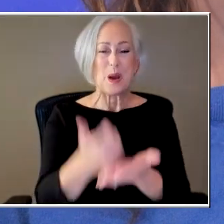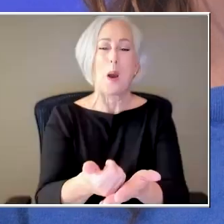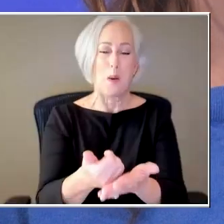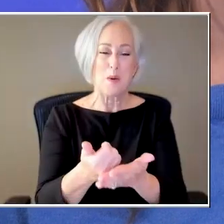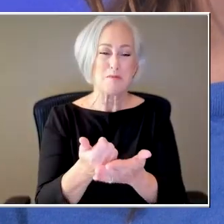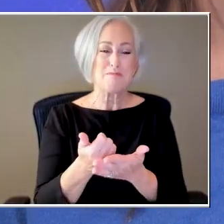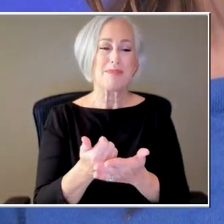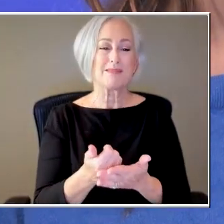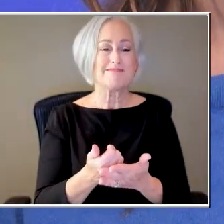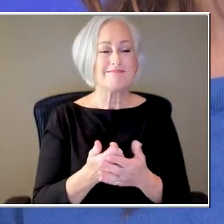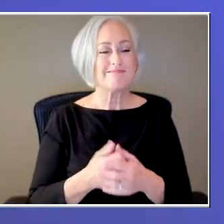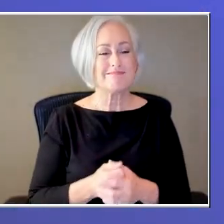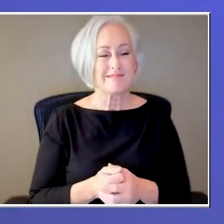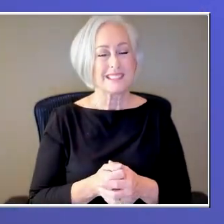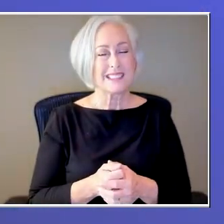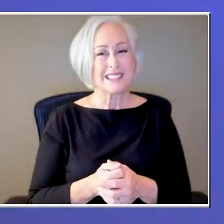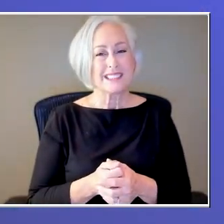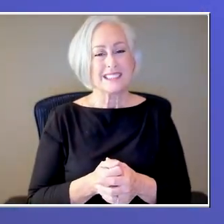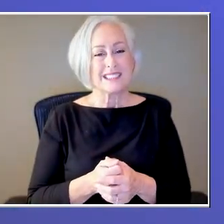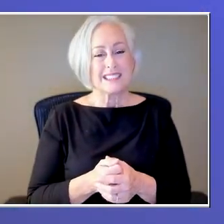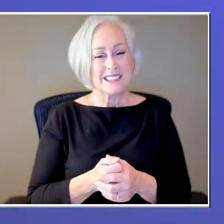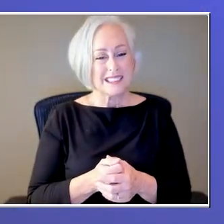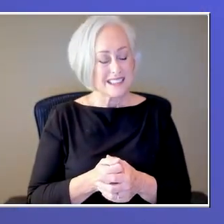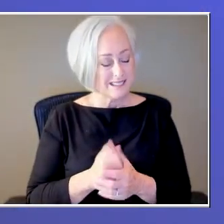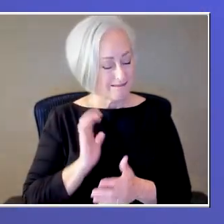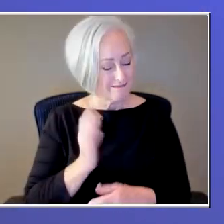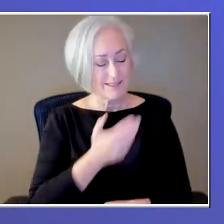really, our patients,